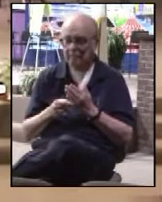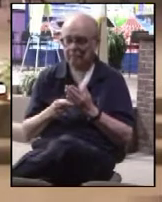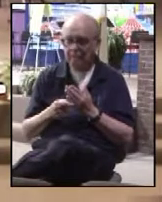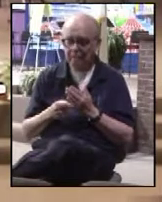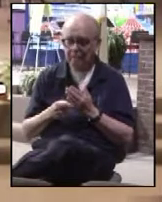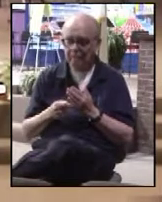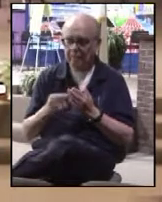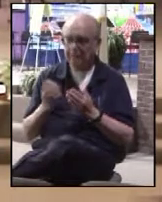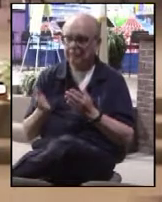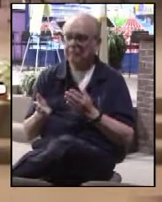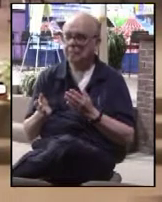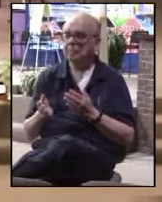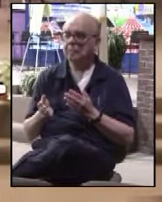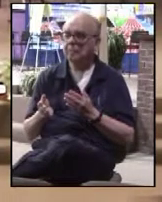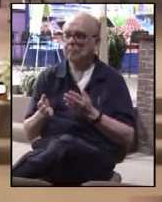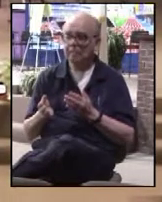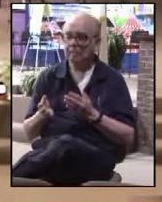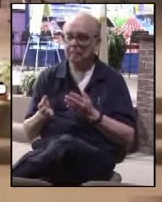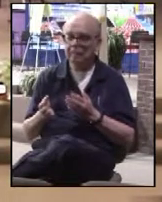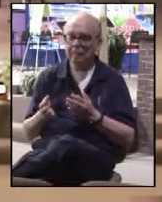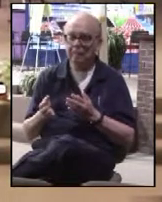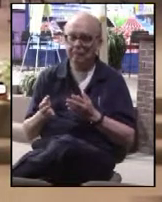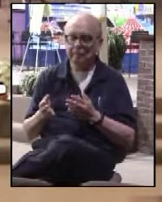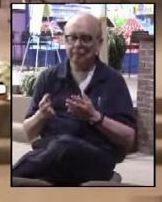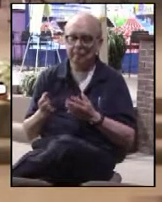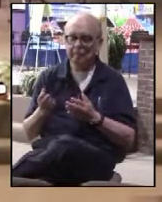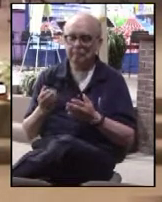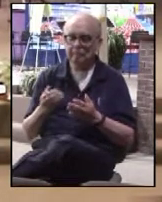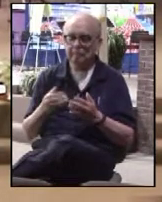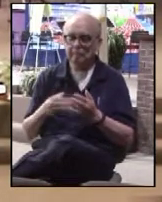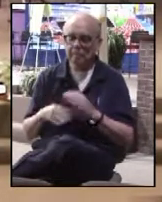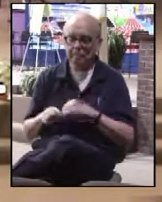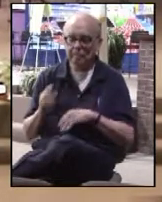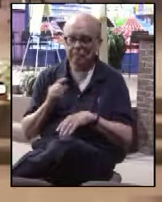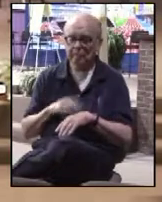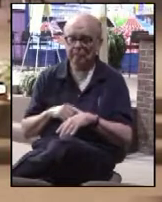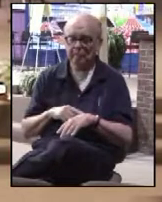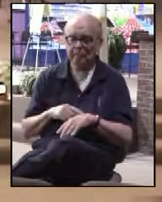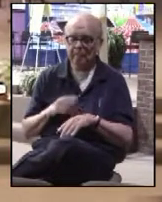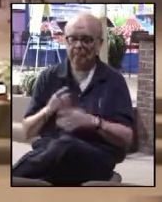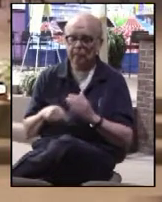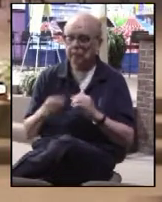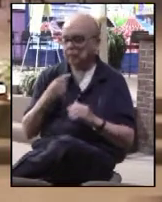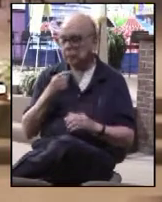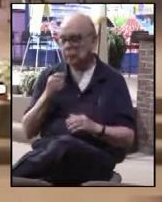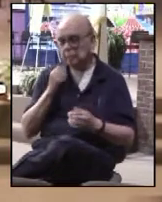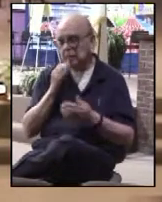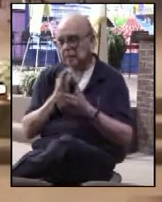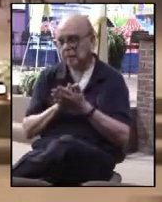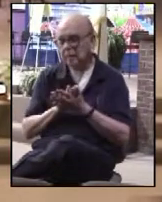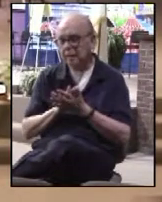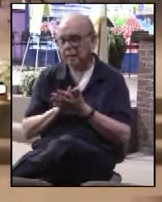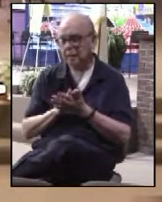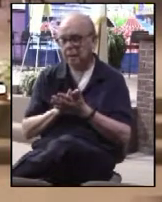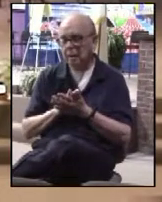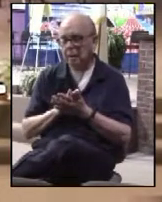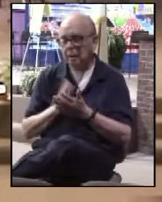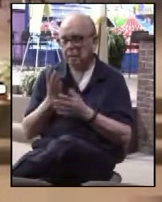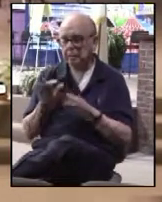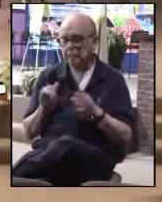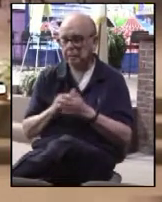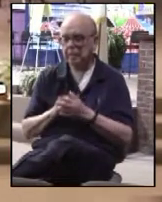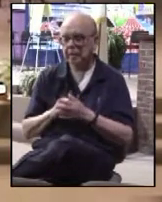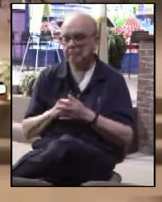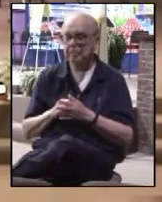right there and she said we came into the to that and here's what I told her I said never do that